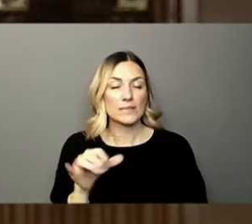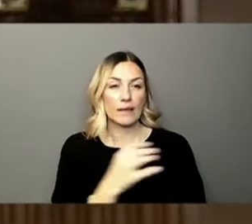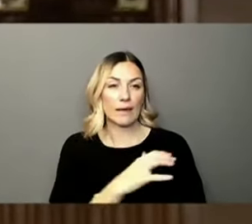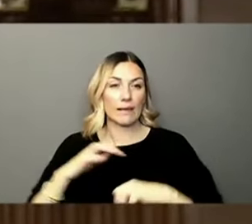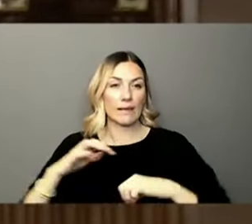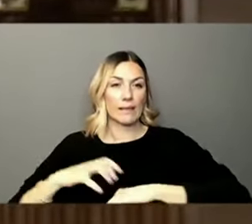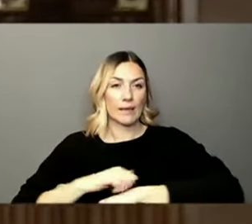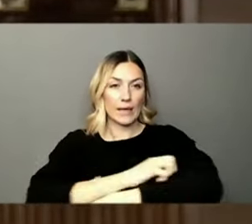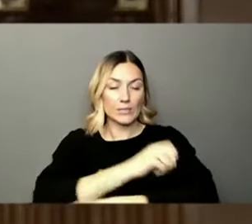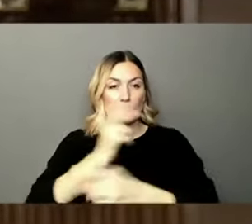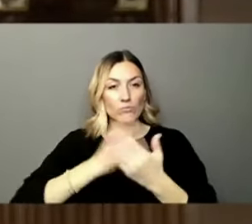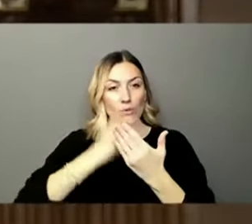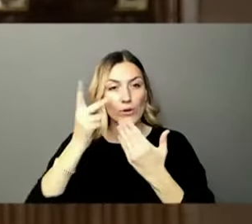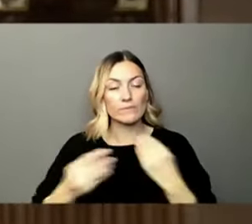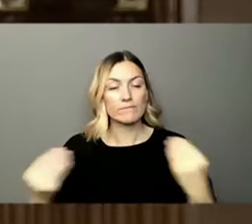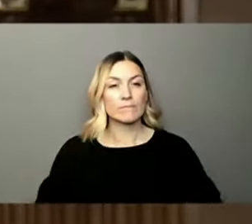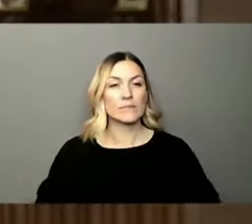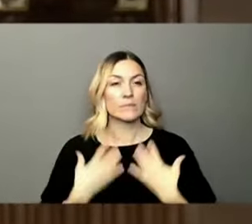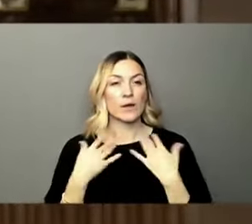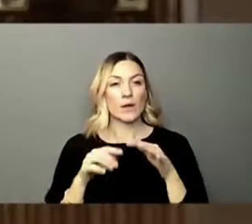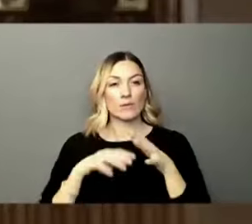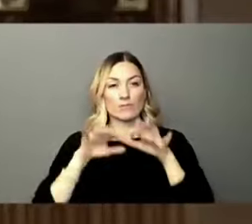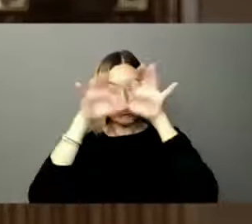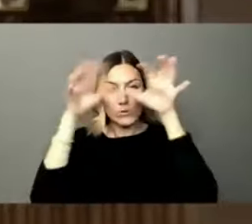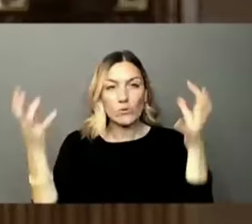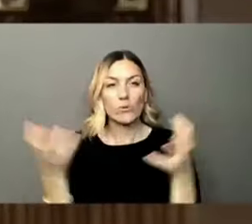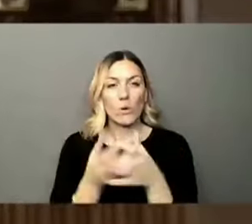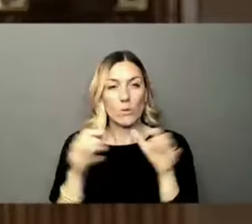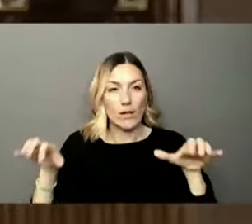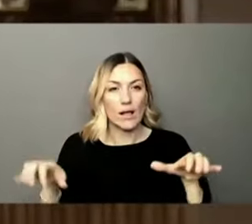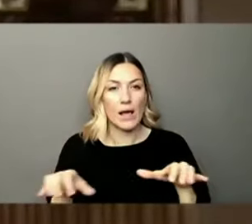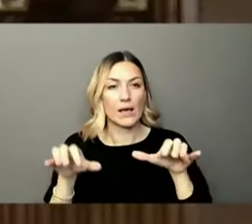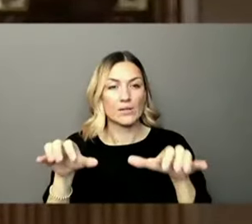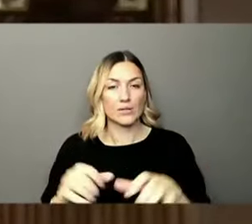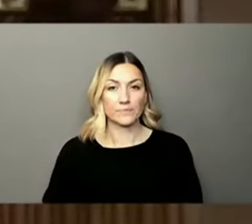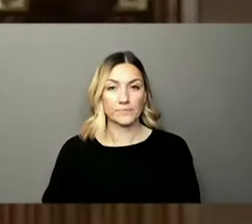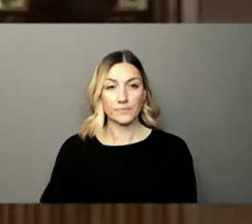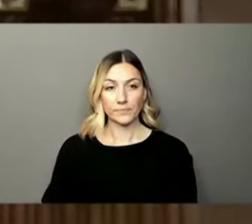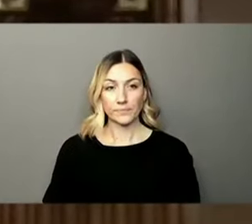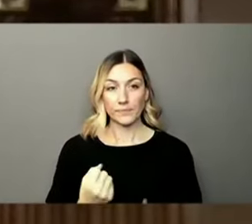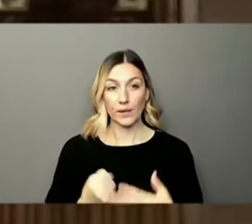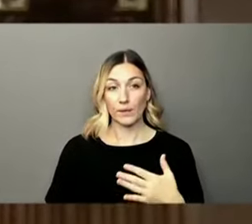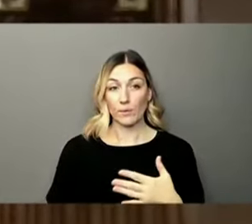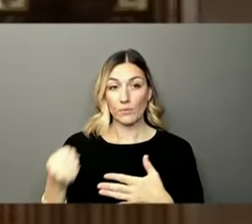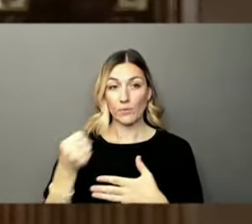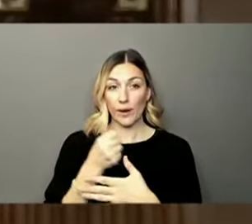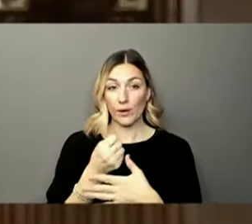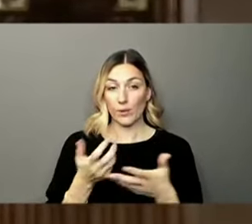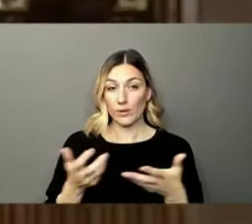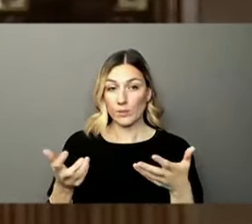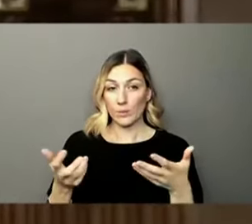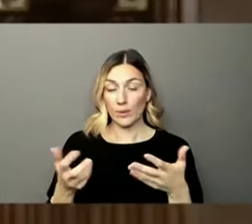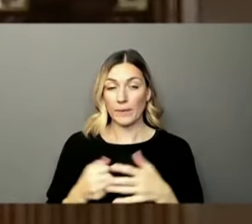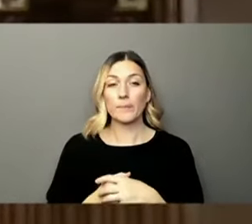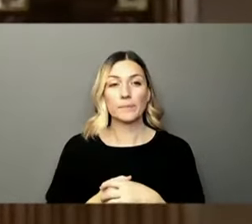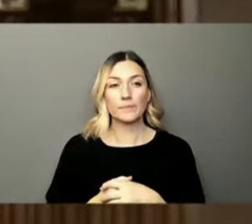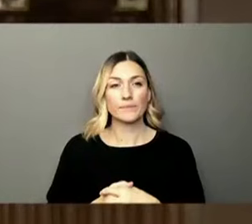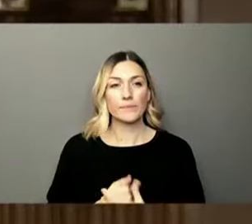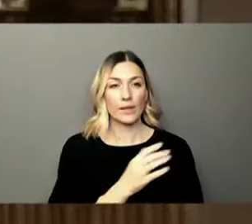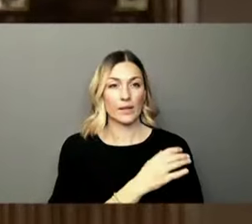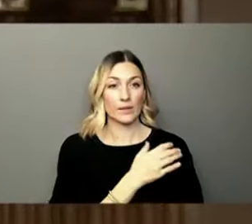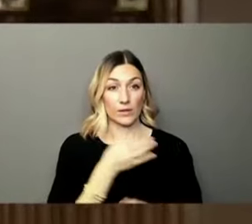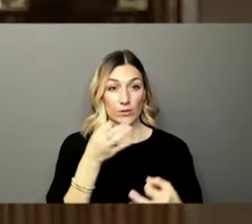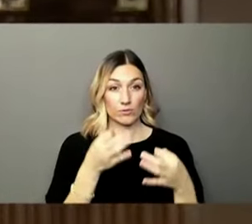inspire global action against this widespread health challenge. Key priorities for the Moonshot Initiative should be conducting clinical trials